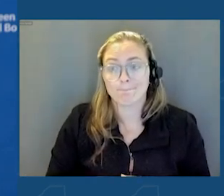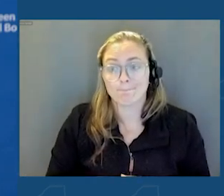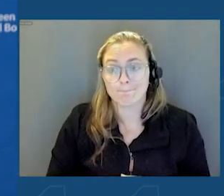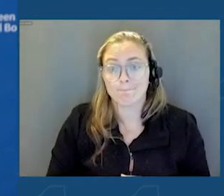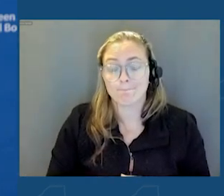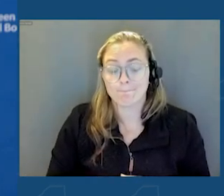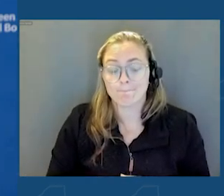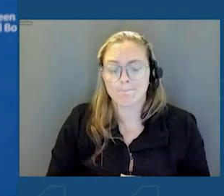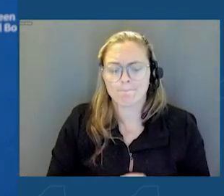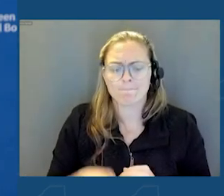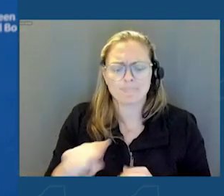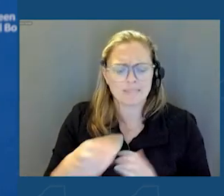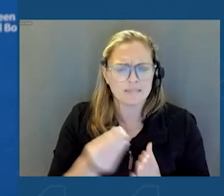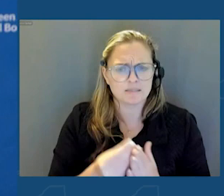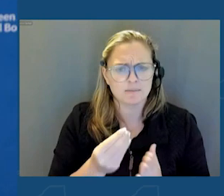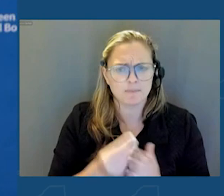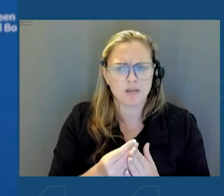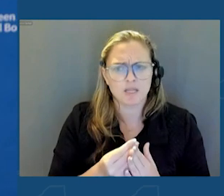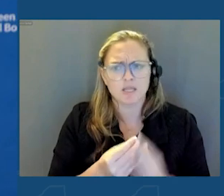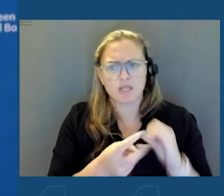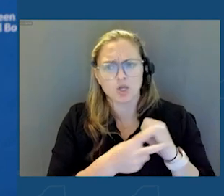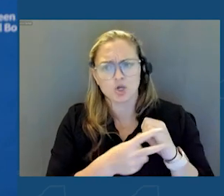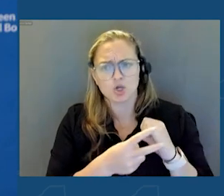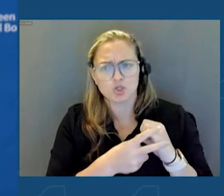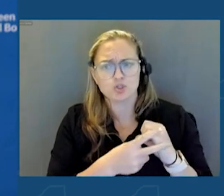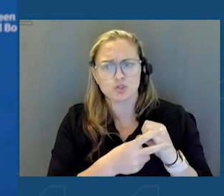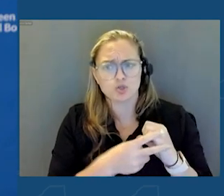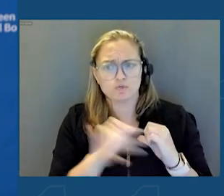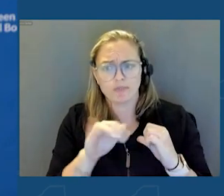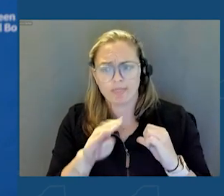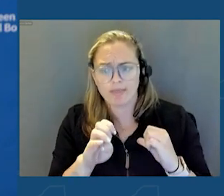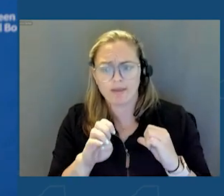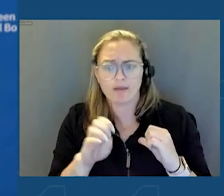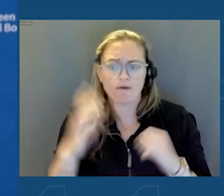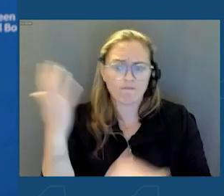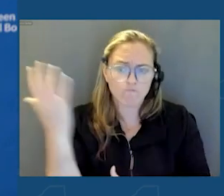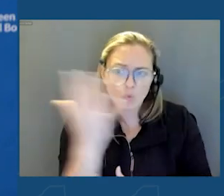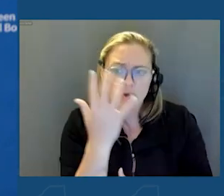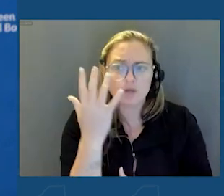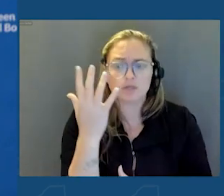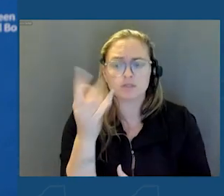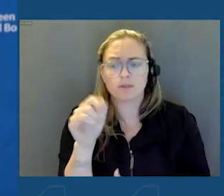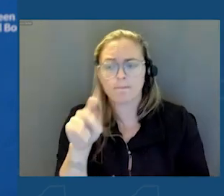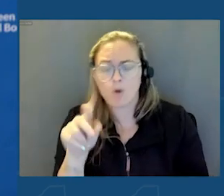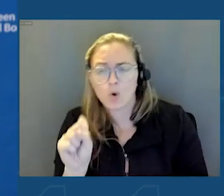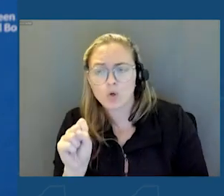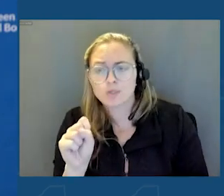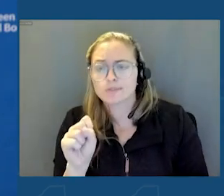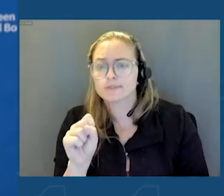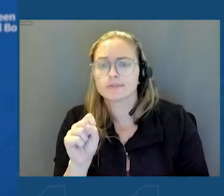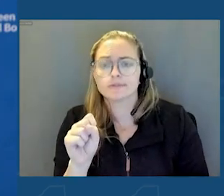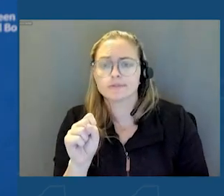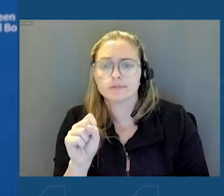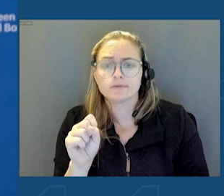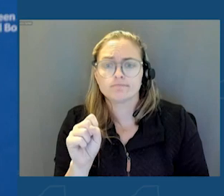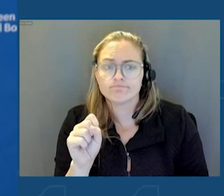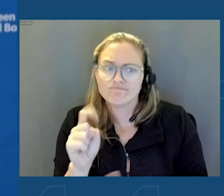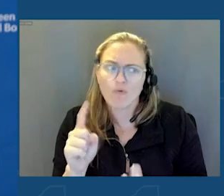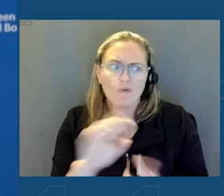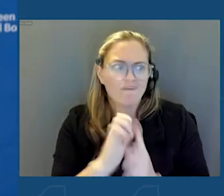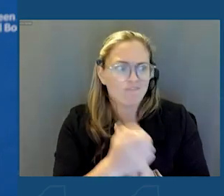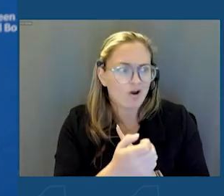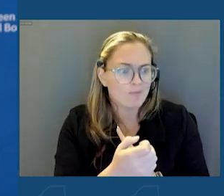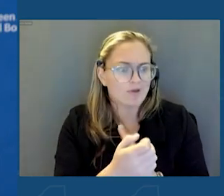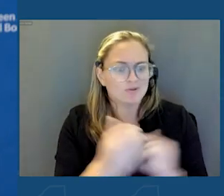this is the money that conserves our Great Lakes, our forests, our parks. It supports environmental justice. It supports zoos